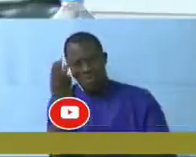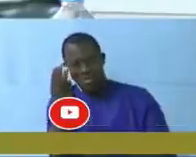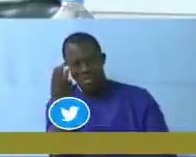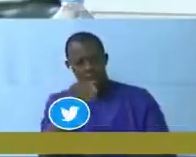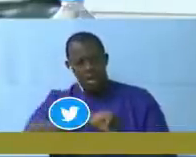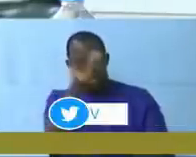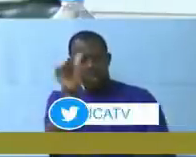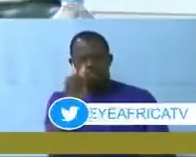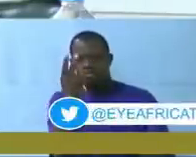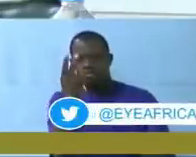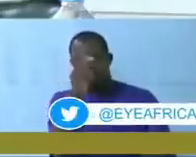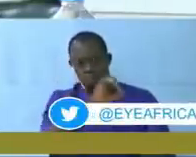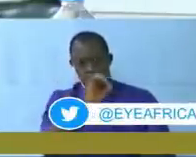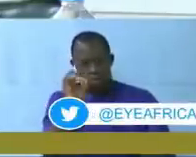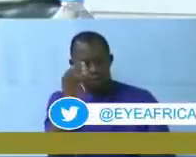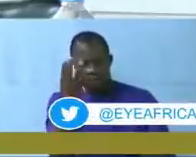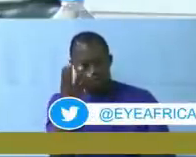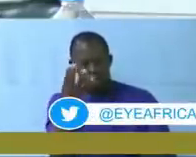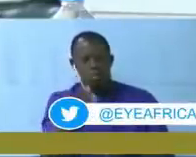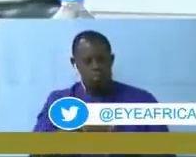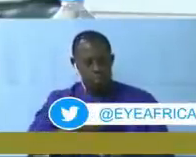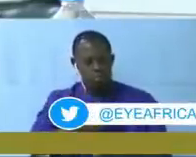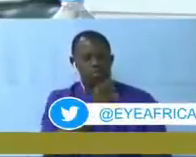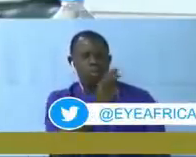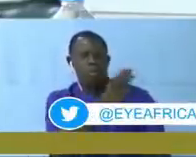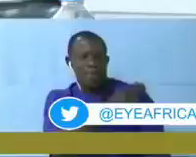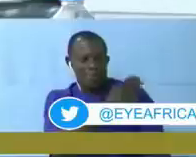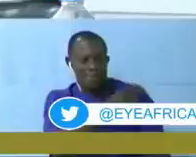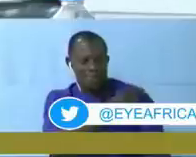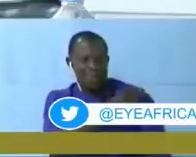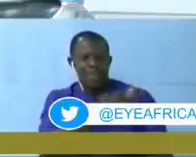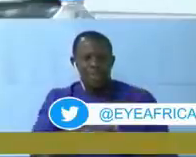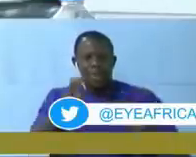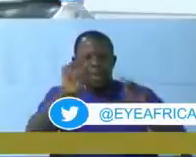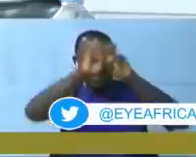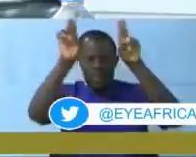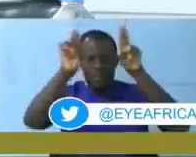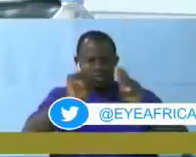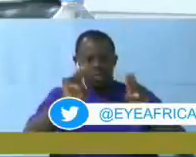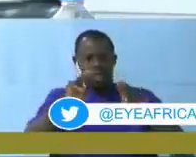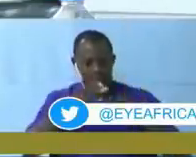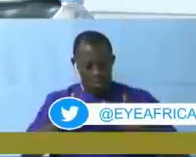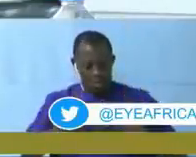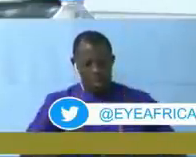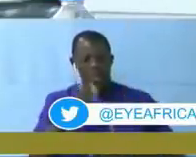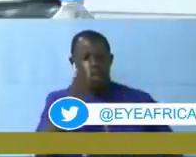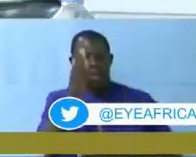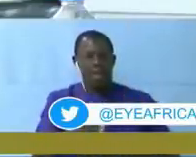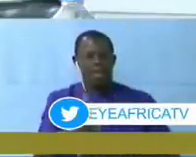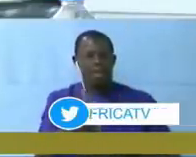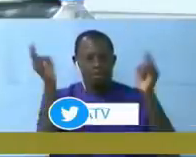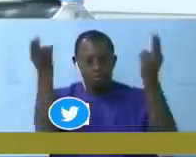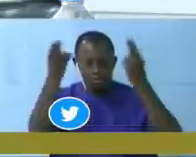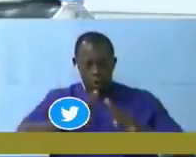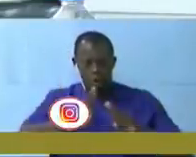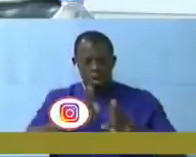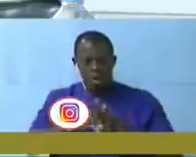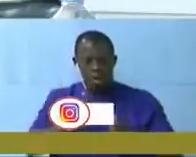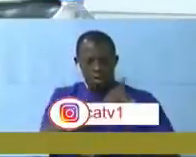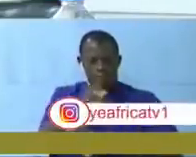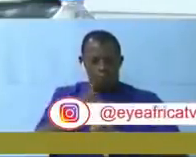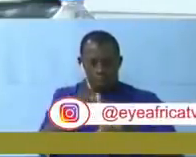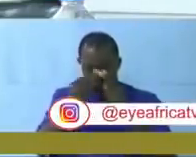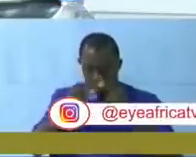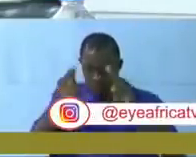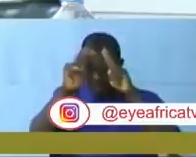2003-2004, I did my master's, my LLM in international human rights law at the University of Essex in the UK. Ci gannaaw lolu tamen jangé na ci